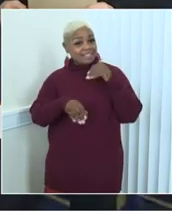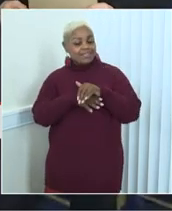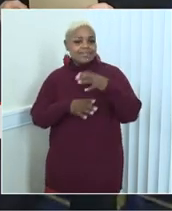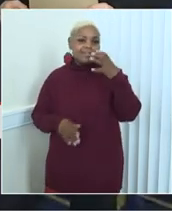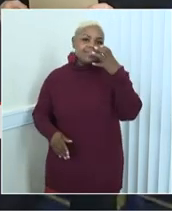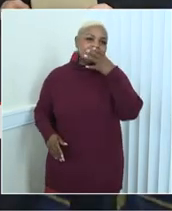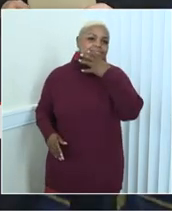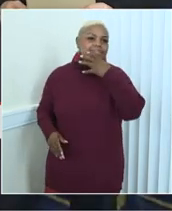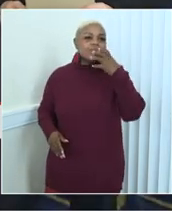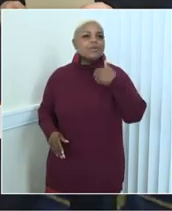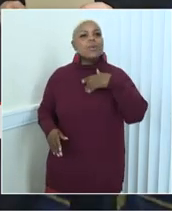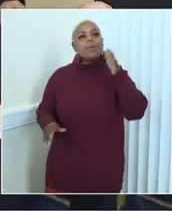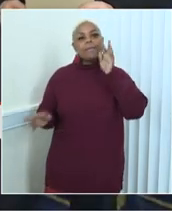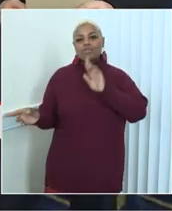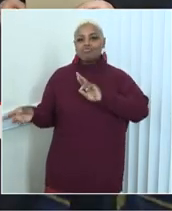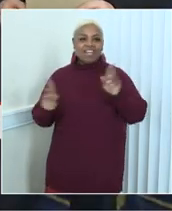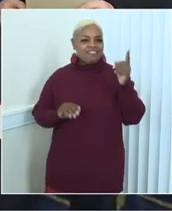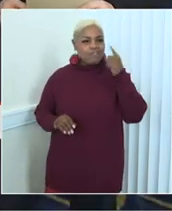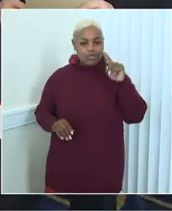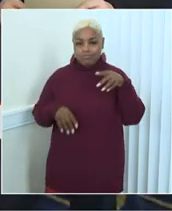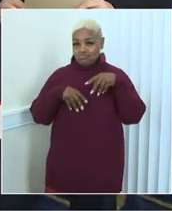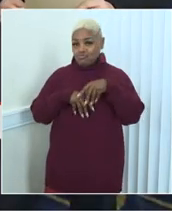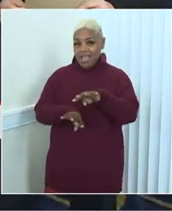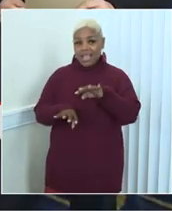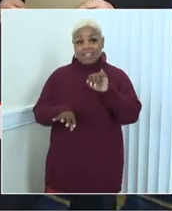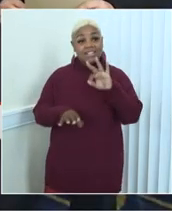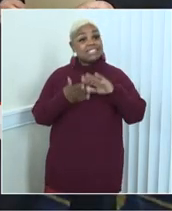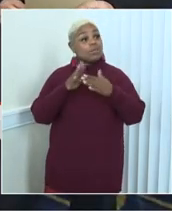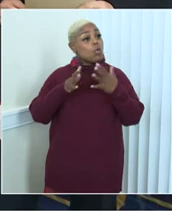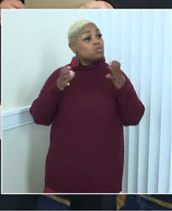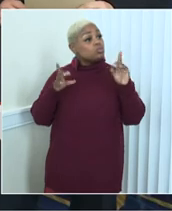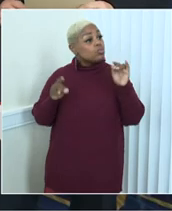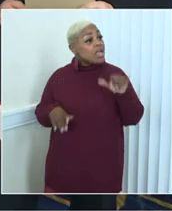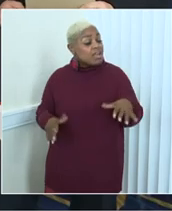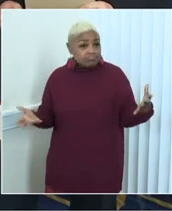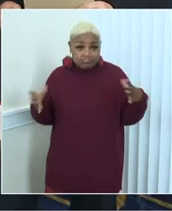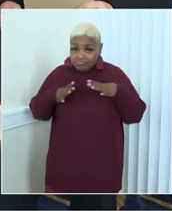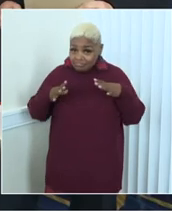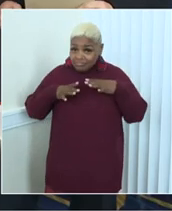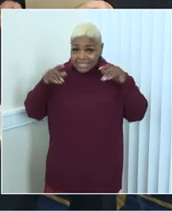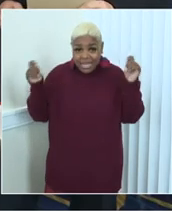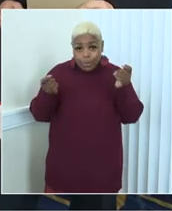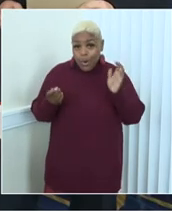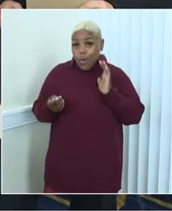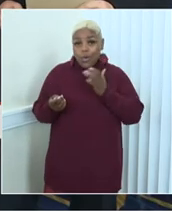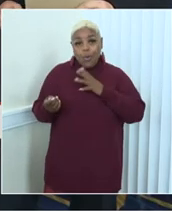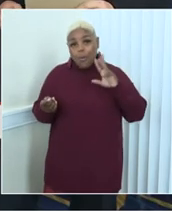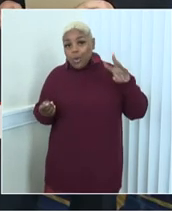a parade if that is what this city wants to do, to celebrate our